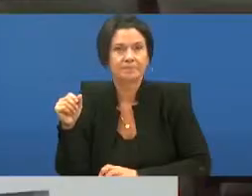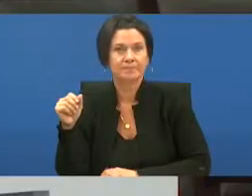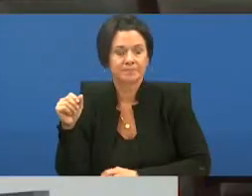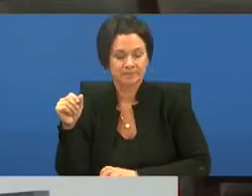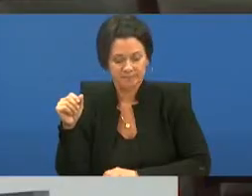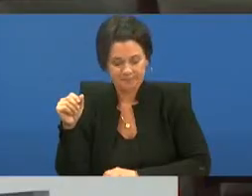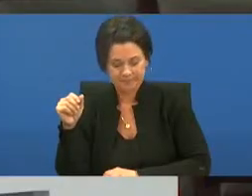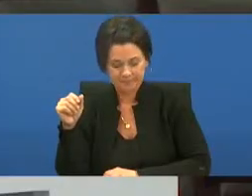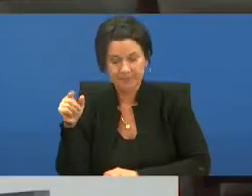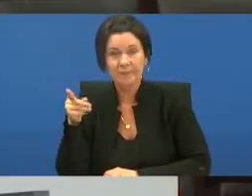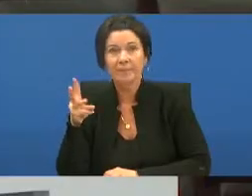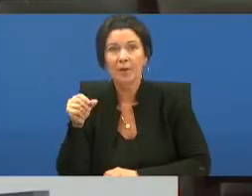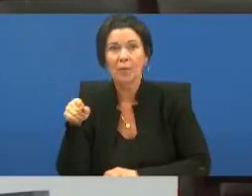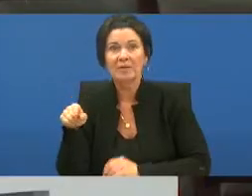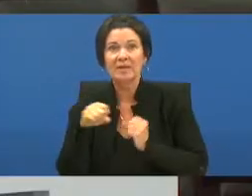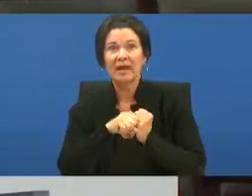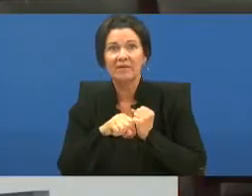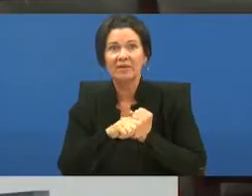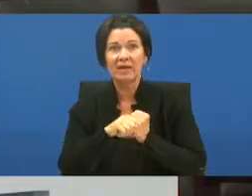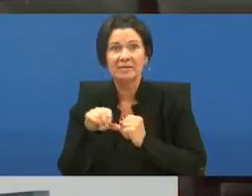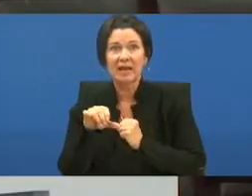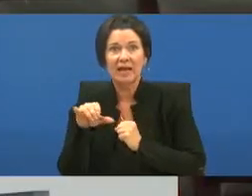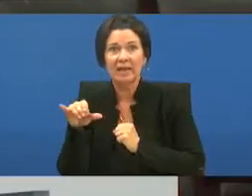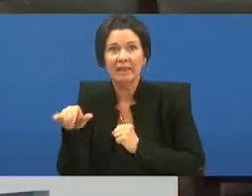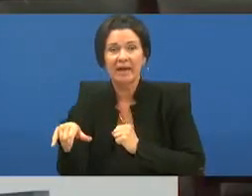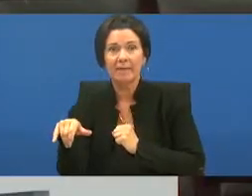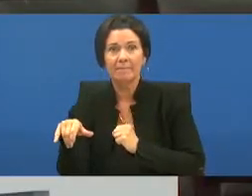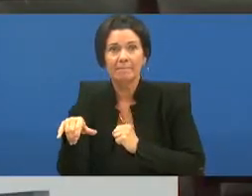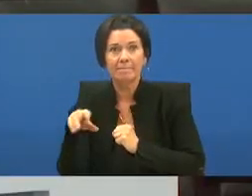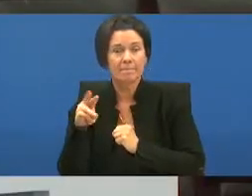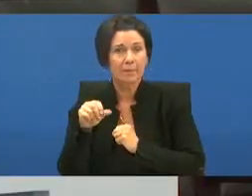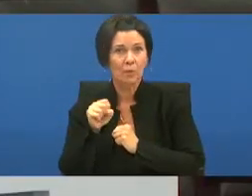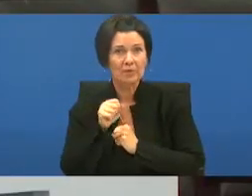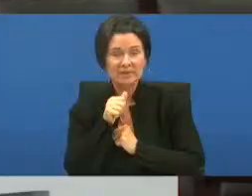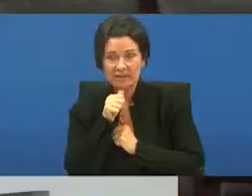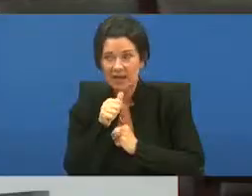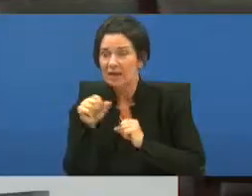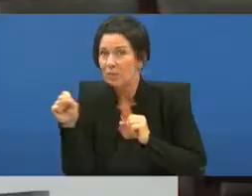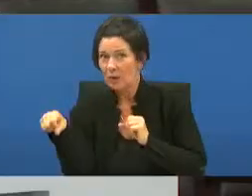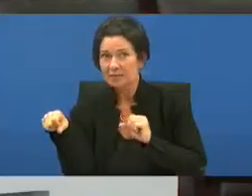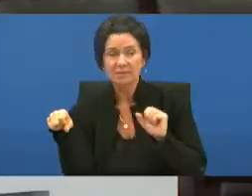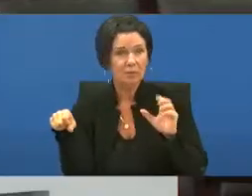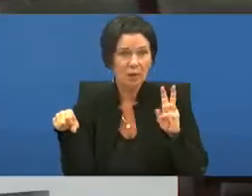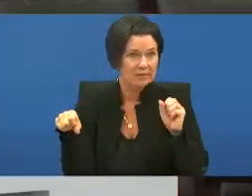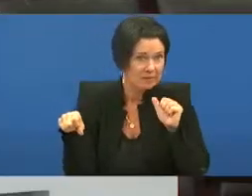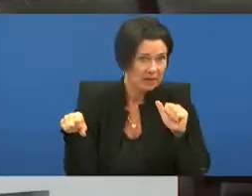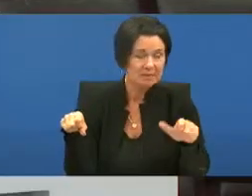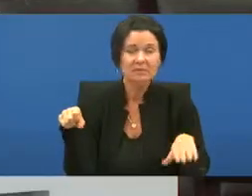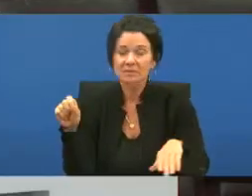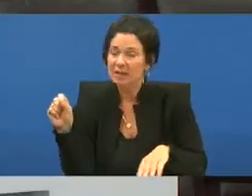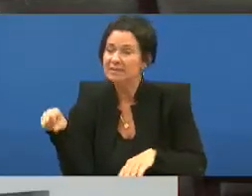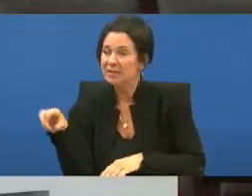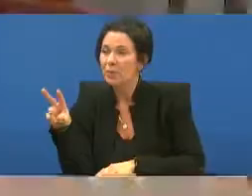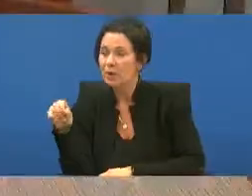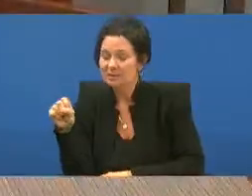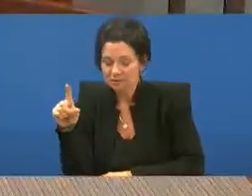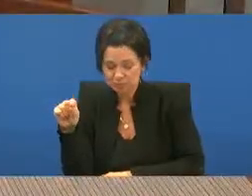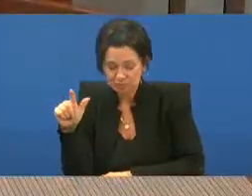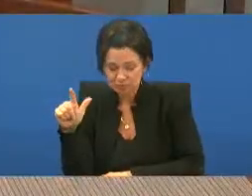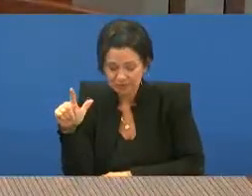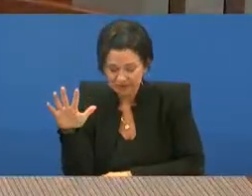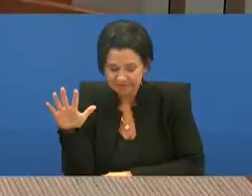Was it advertised like that? Yeah. It was not? You saying yes, it was, or was not? Yes, it was advertised as